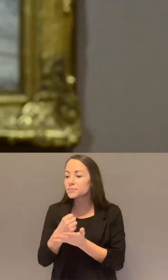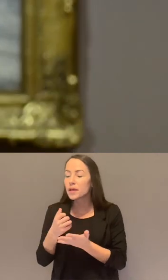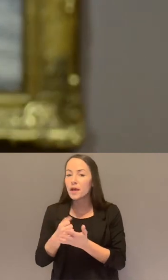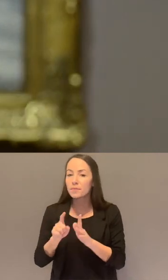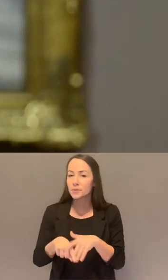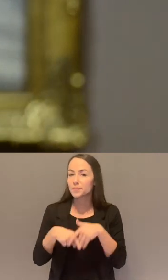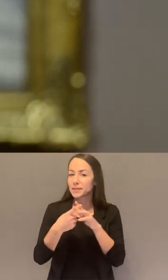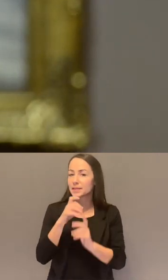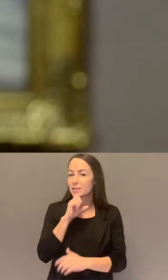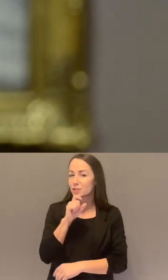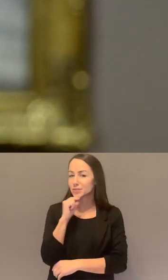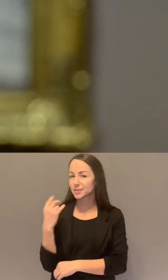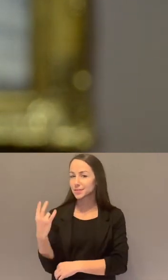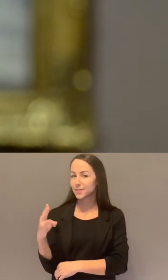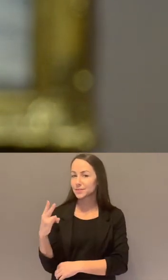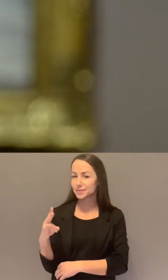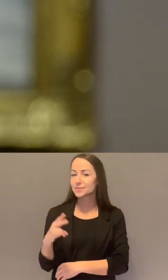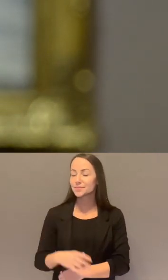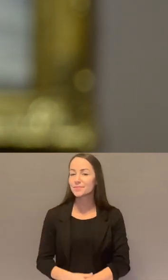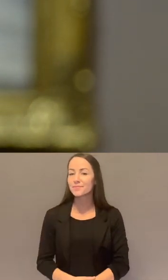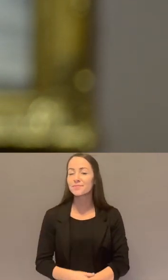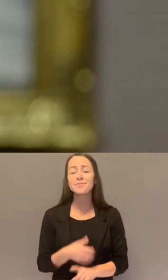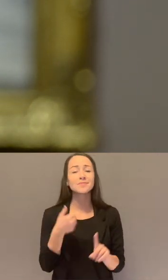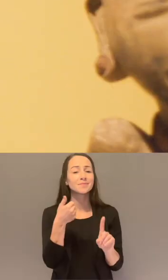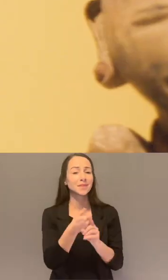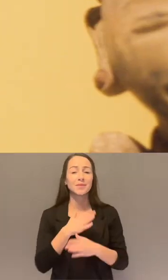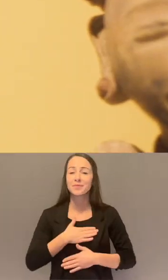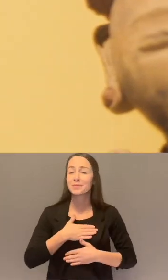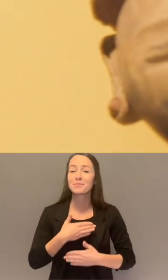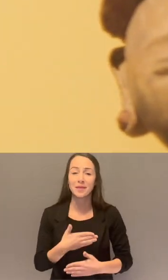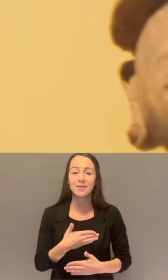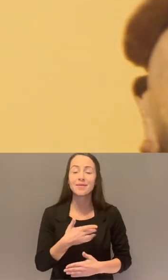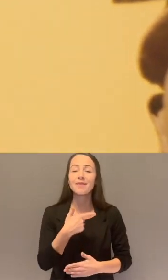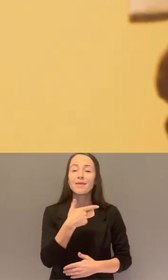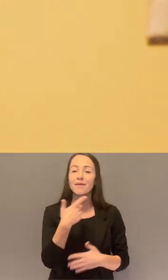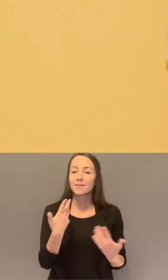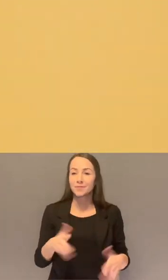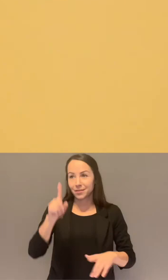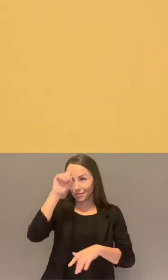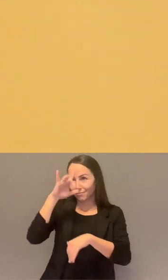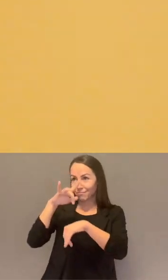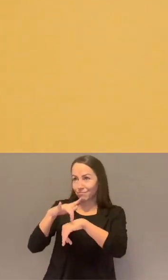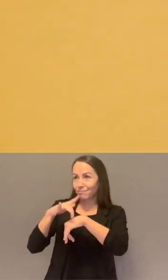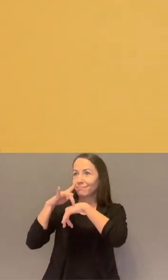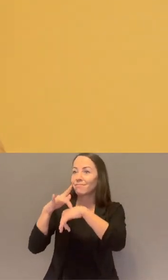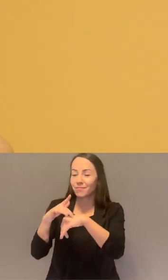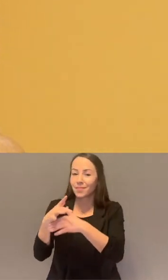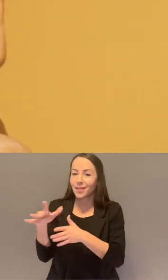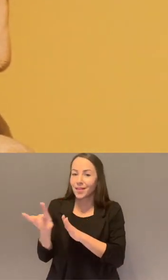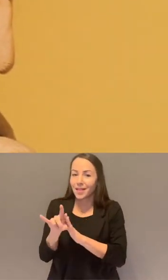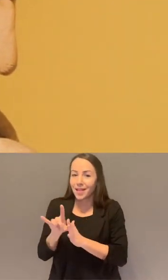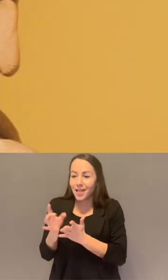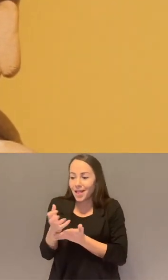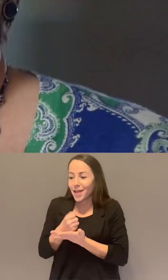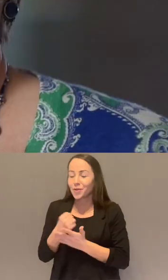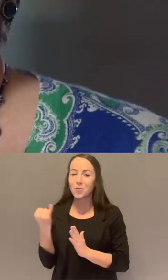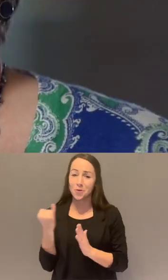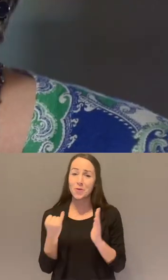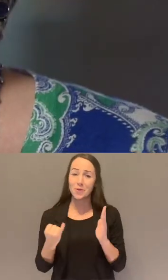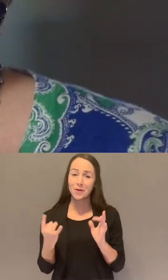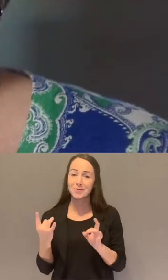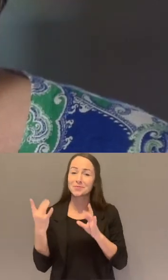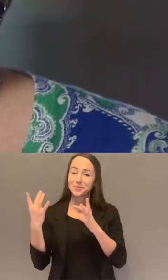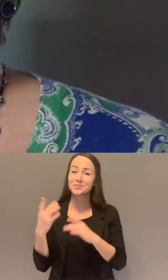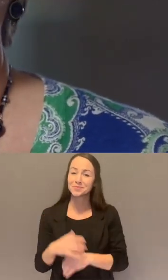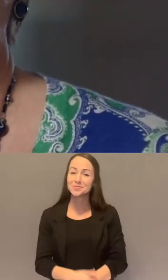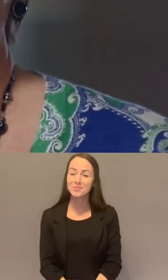was 17 years old, and as he said on numerous occasions, he had the collecting sickness and he had it bad. When he would